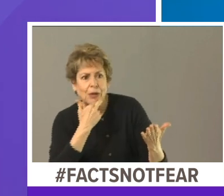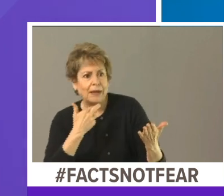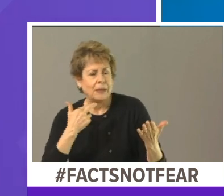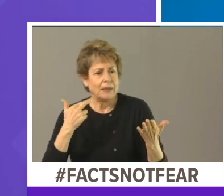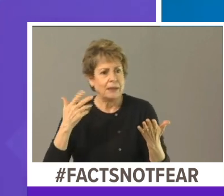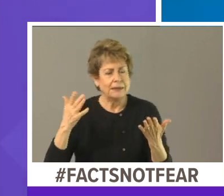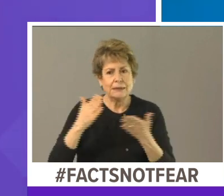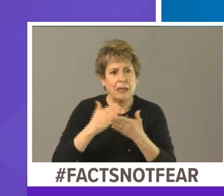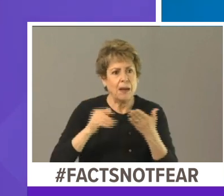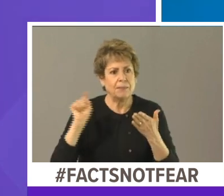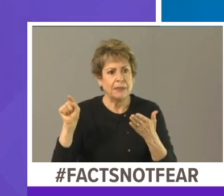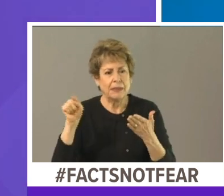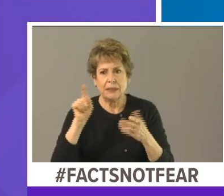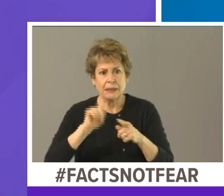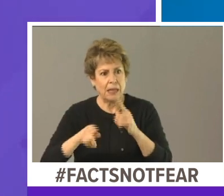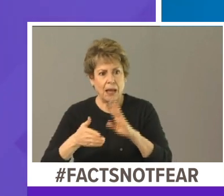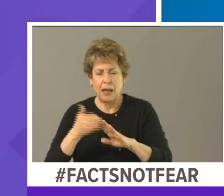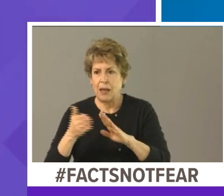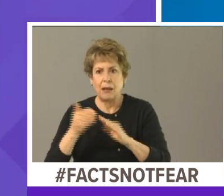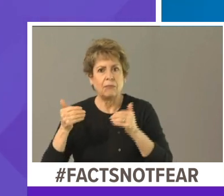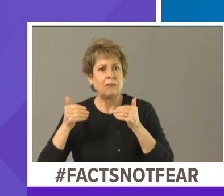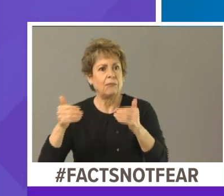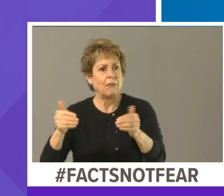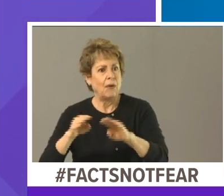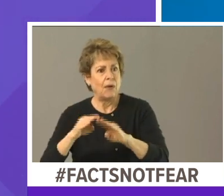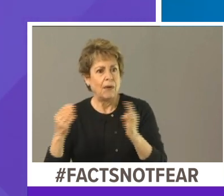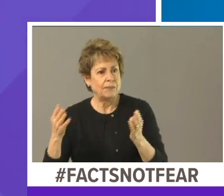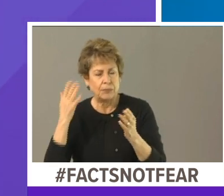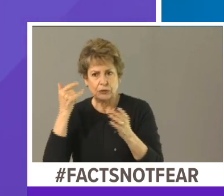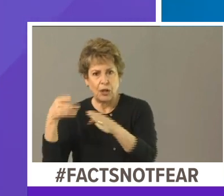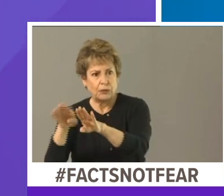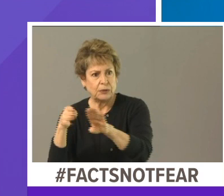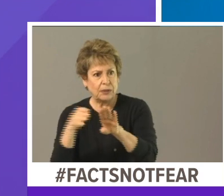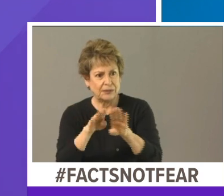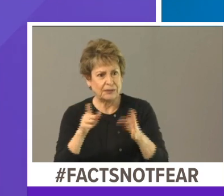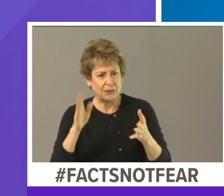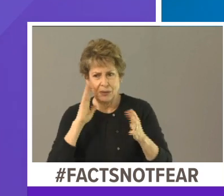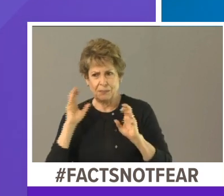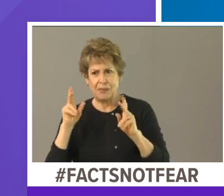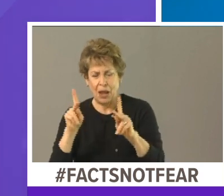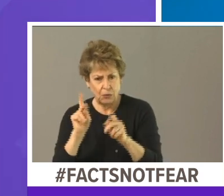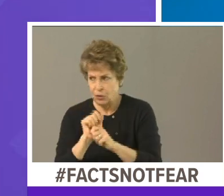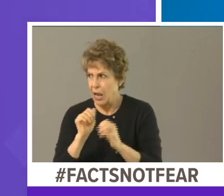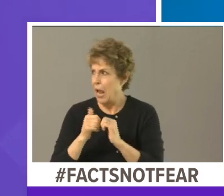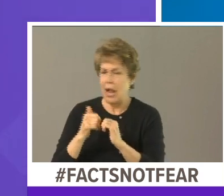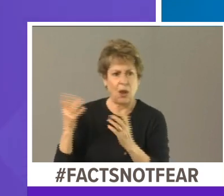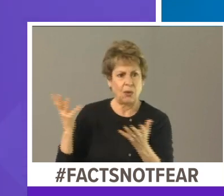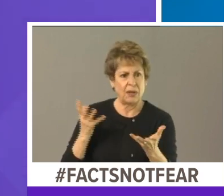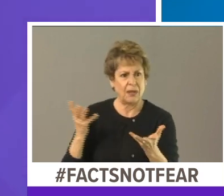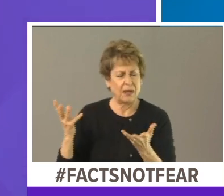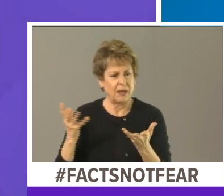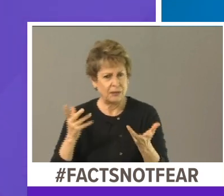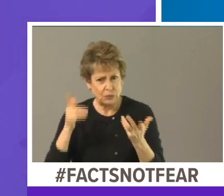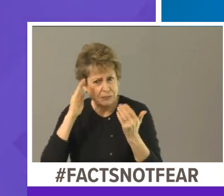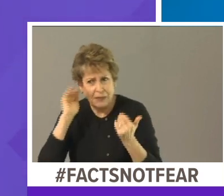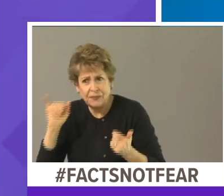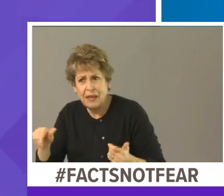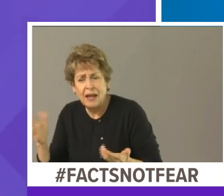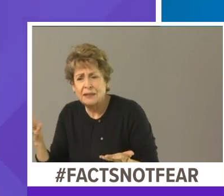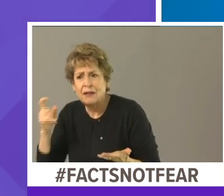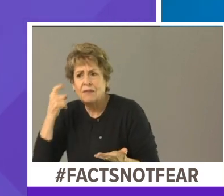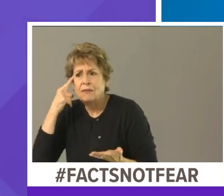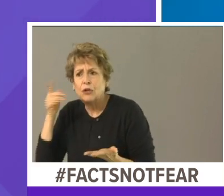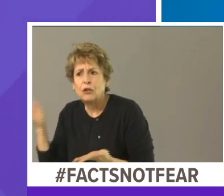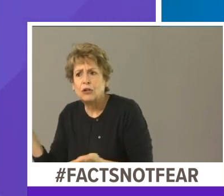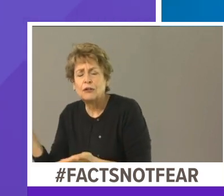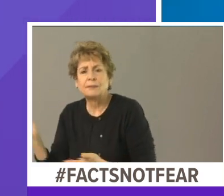at limited capacity, are going to be closed? Is that a reasonable expectation? What we want to do is make sure that people don't fall through